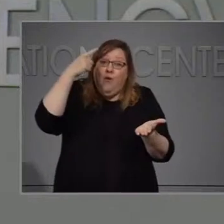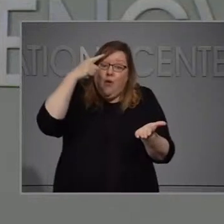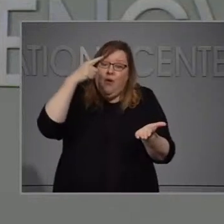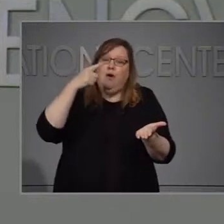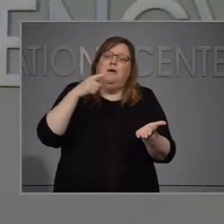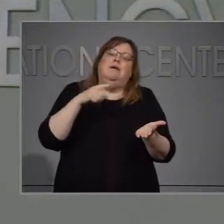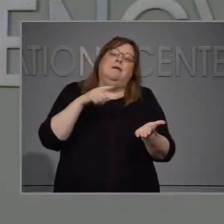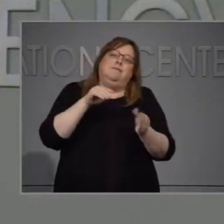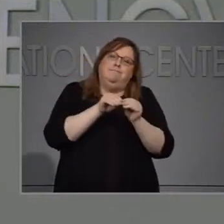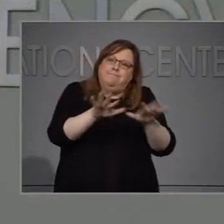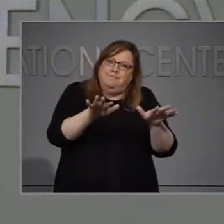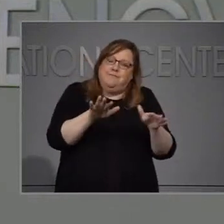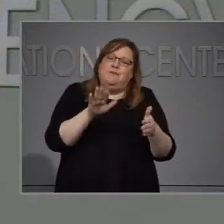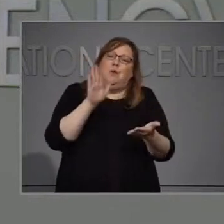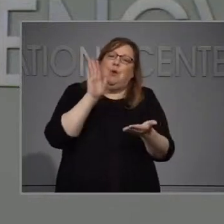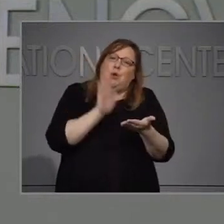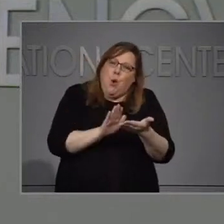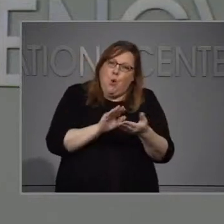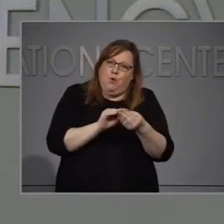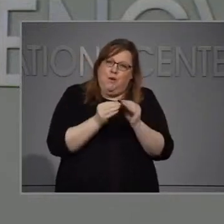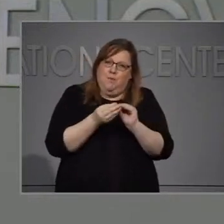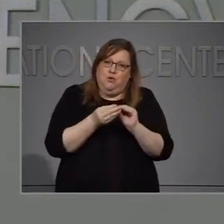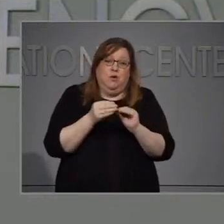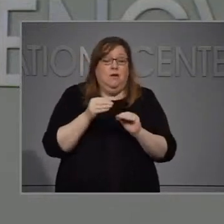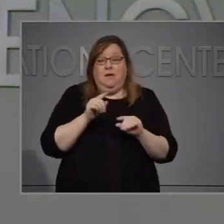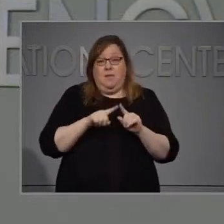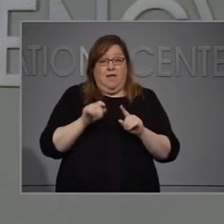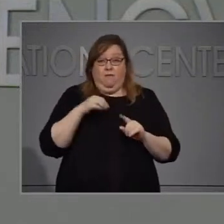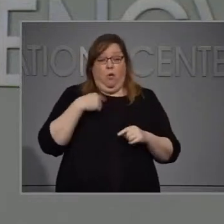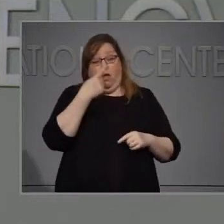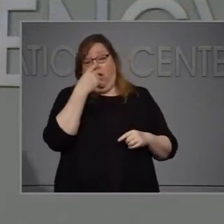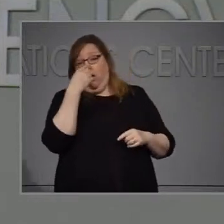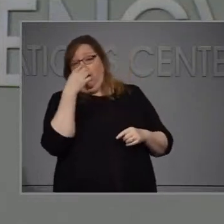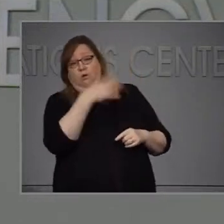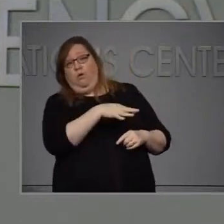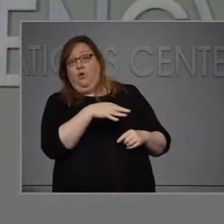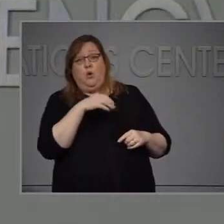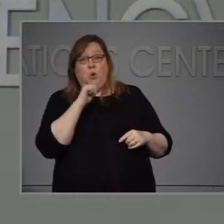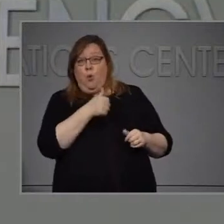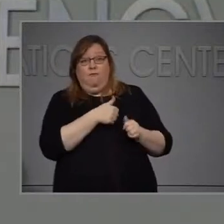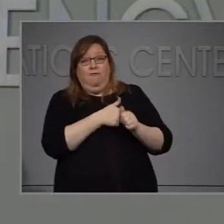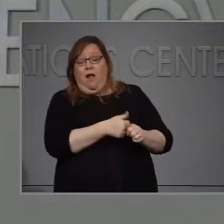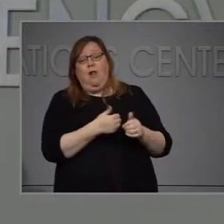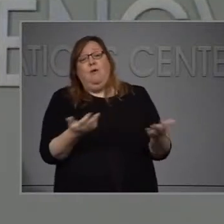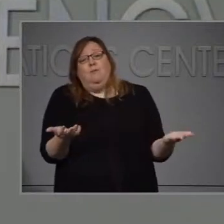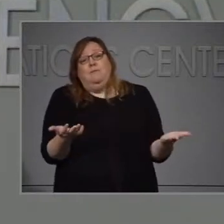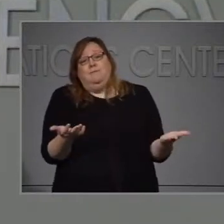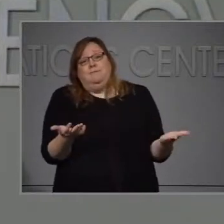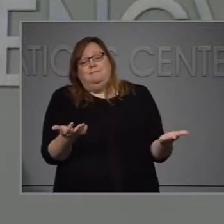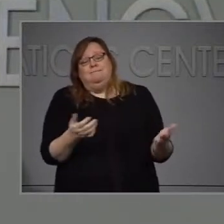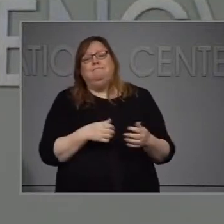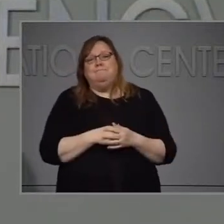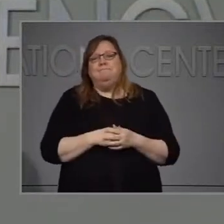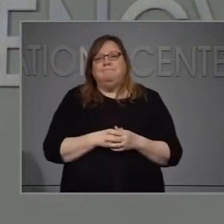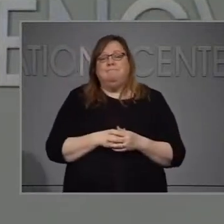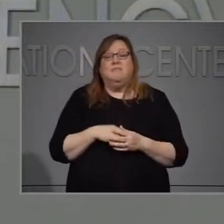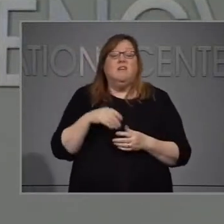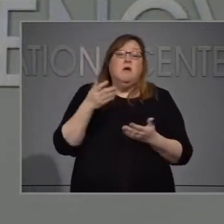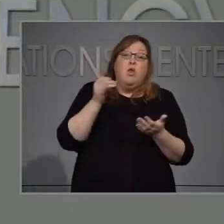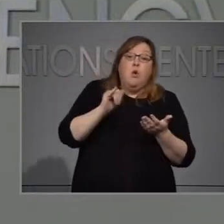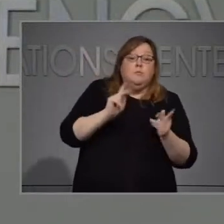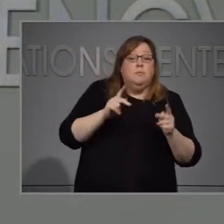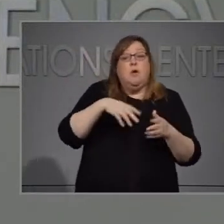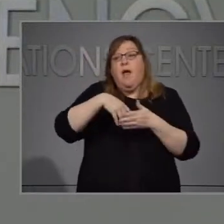level low. We all just have to do it together. And yes, particularly those that are younger who may say like,